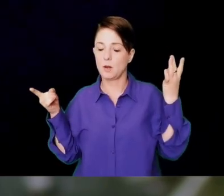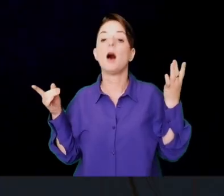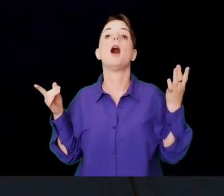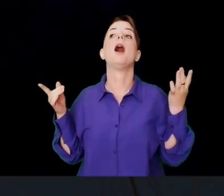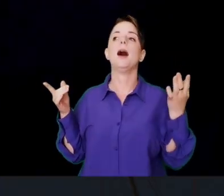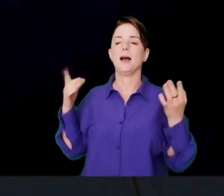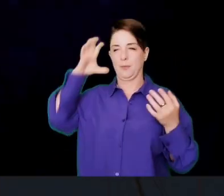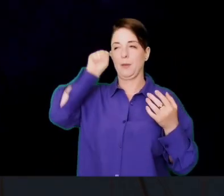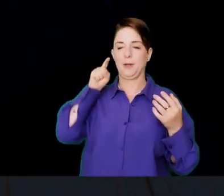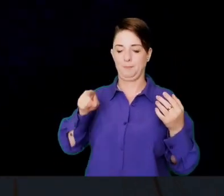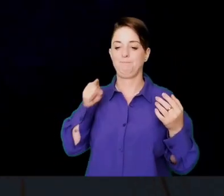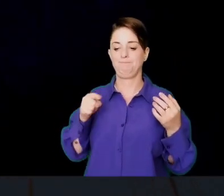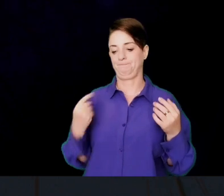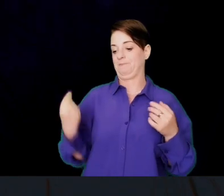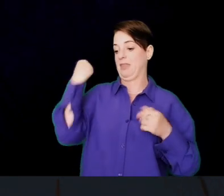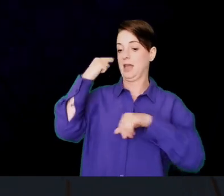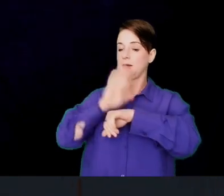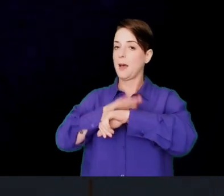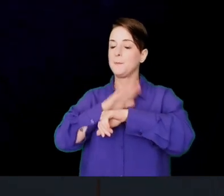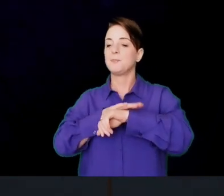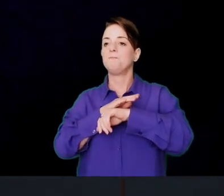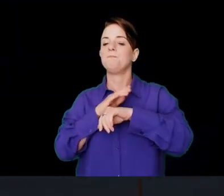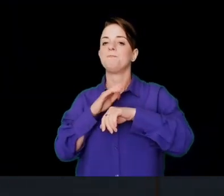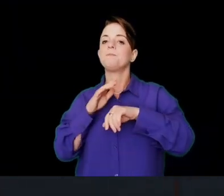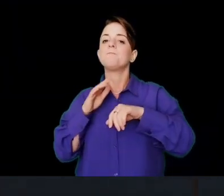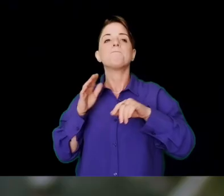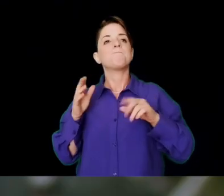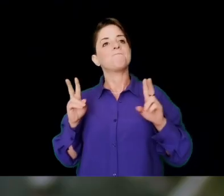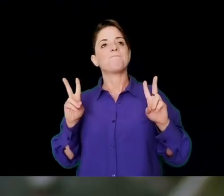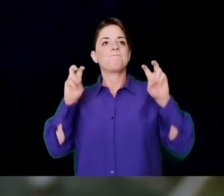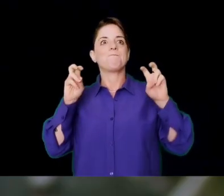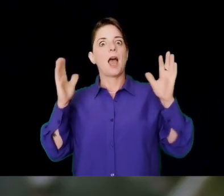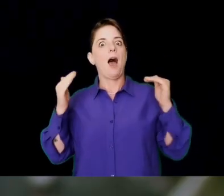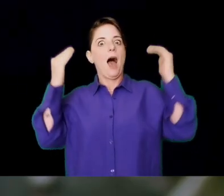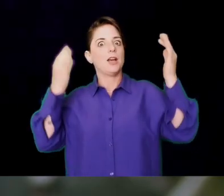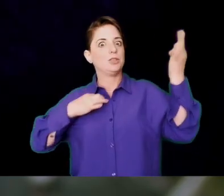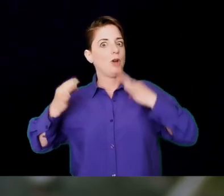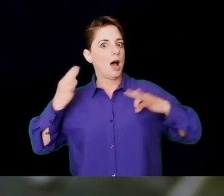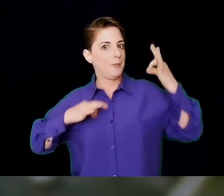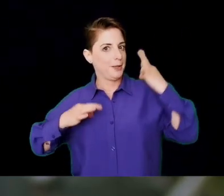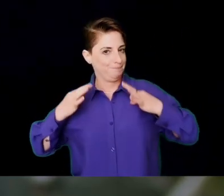Yes, What do you think about that? it was a time of high drama